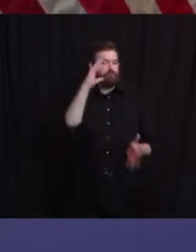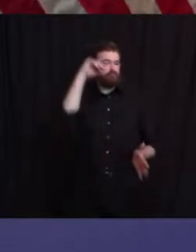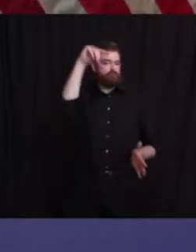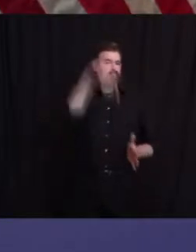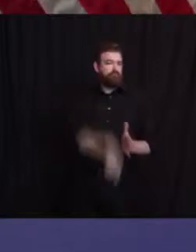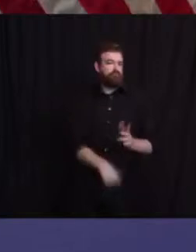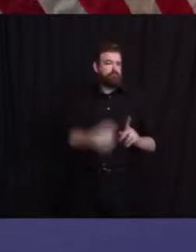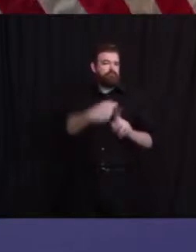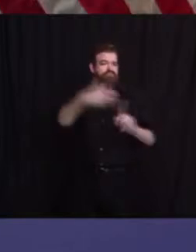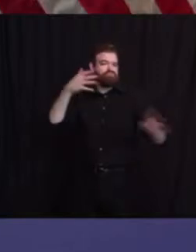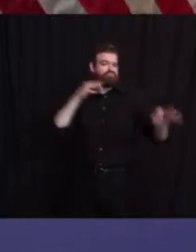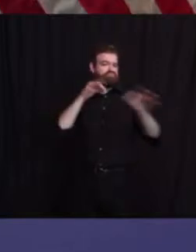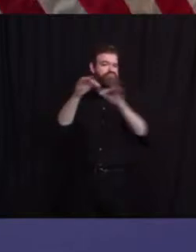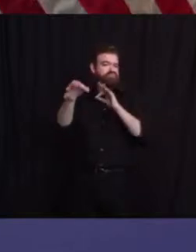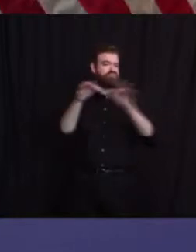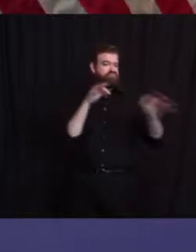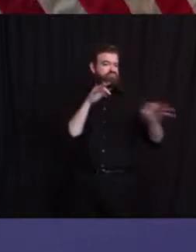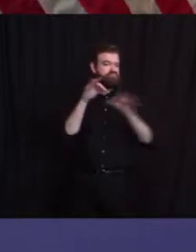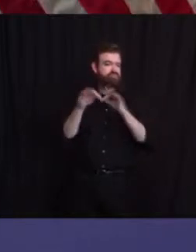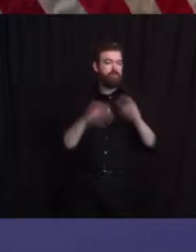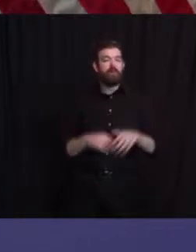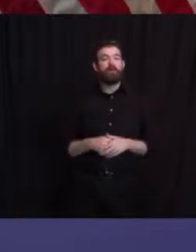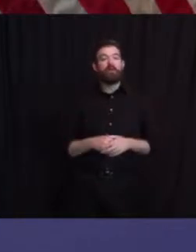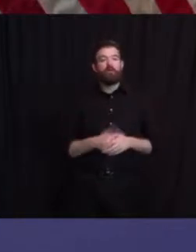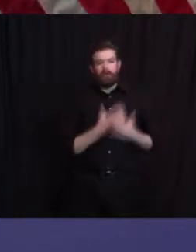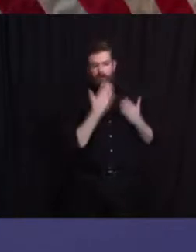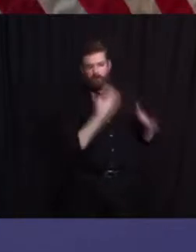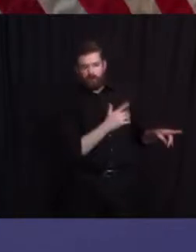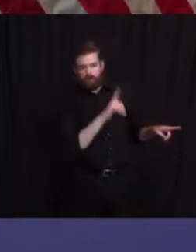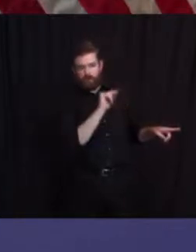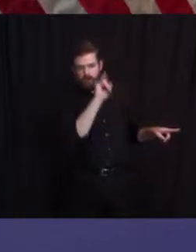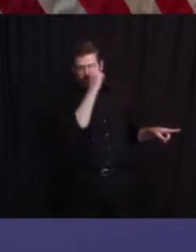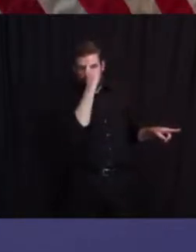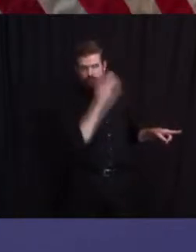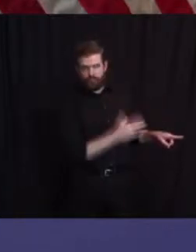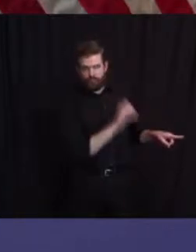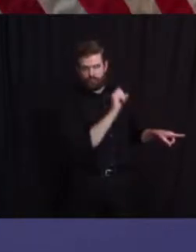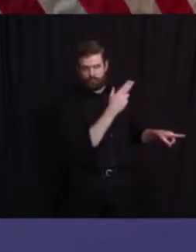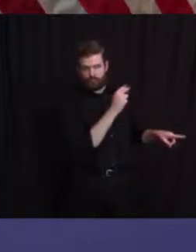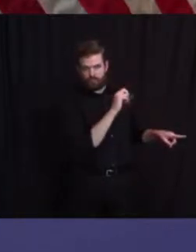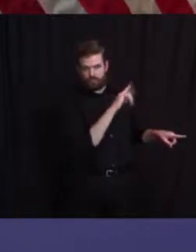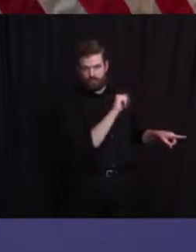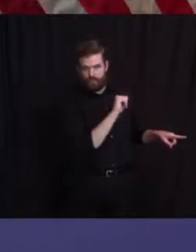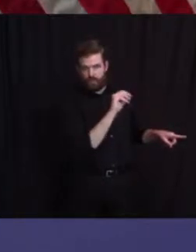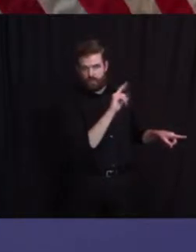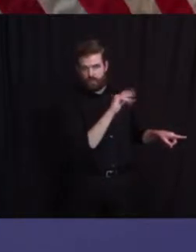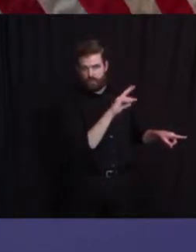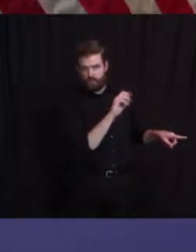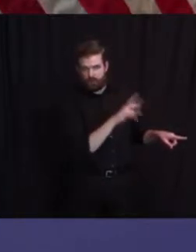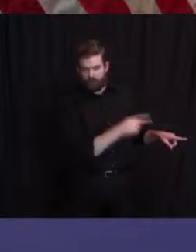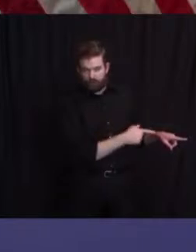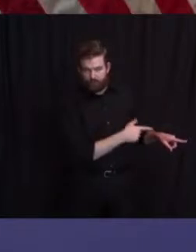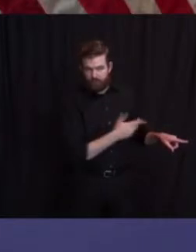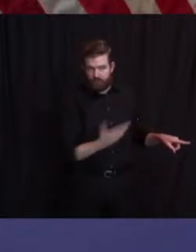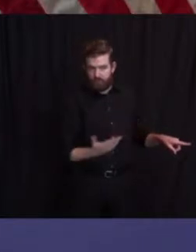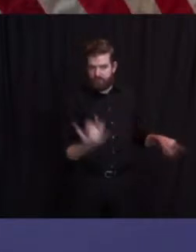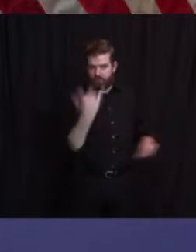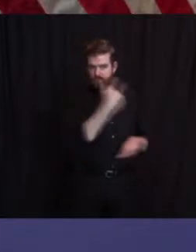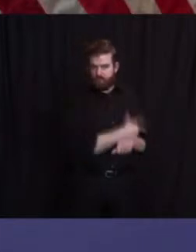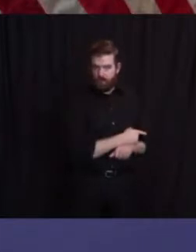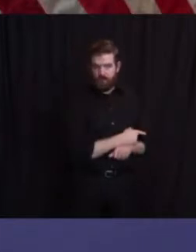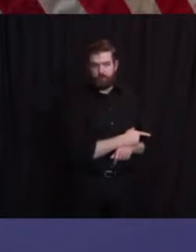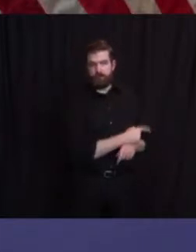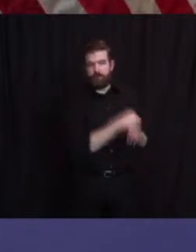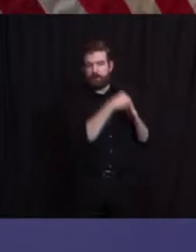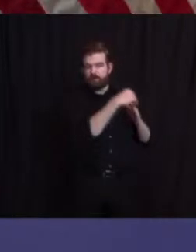thank Lieutenant Governor Sheila Oliver for not just being here today and the leadership on this rent relief program, but extraordinary leadership